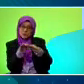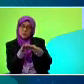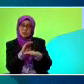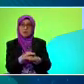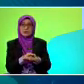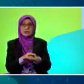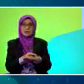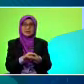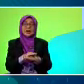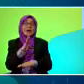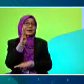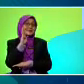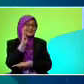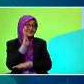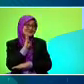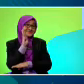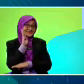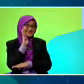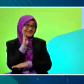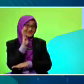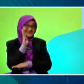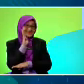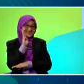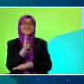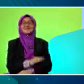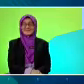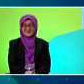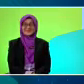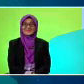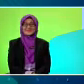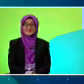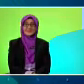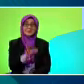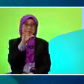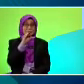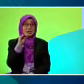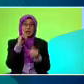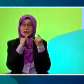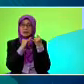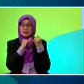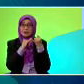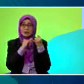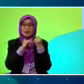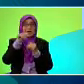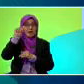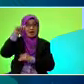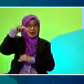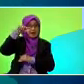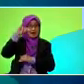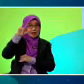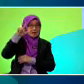actually Christabella Pearl. Wow, what a nice name. Yeah. And last but not least, we have Akil